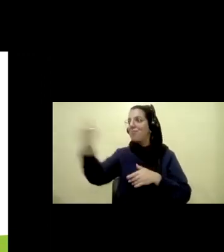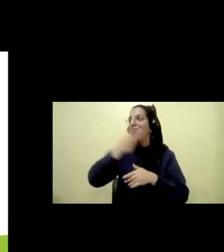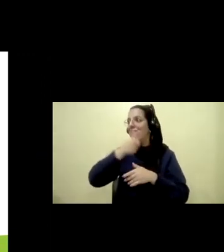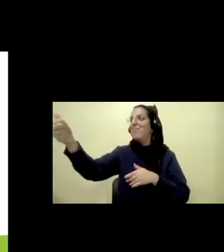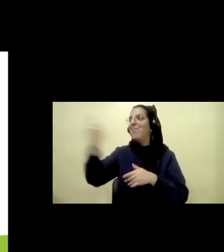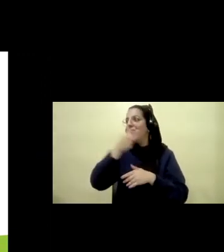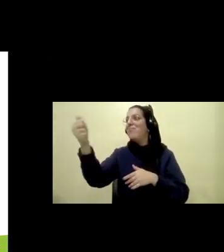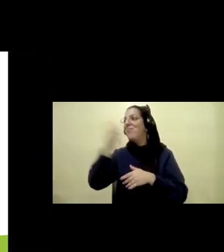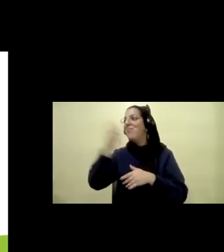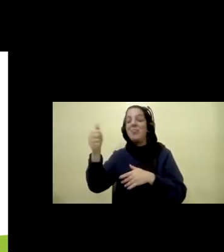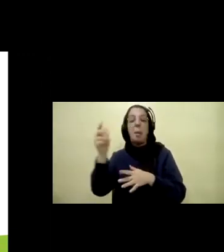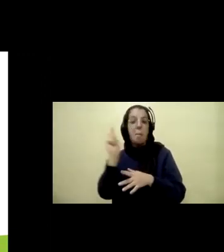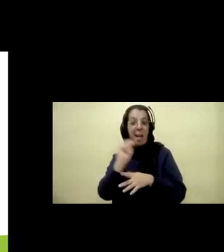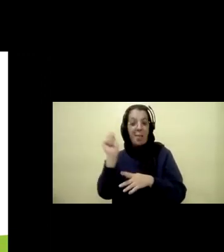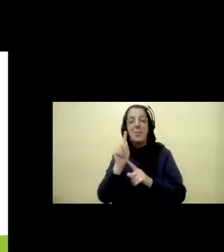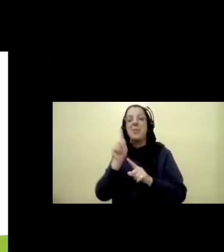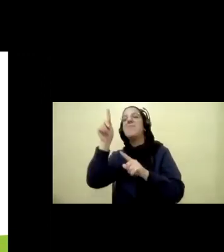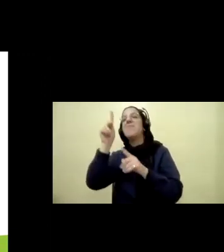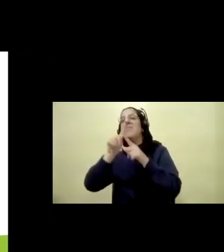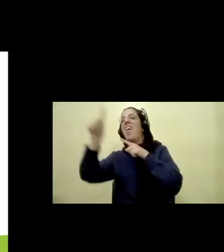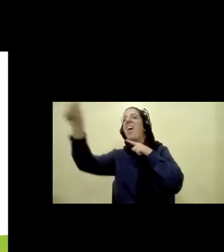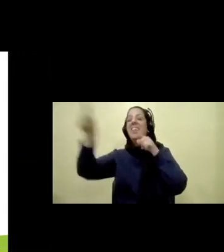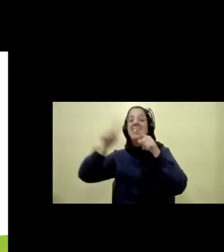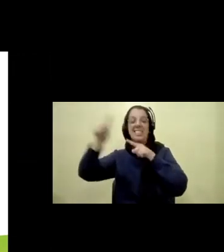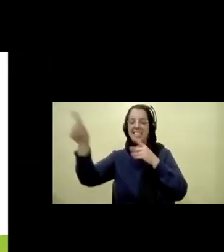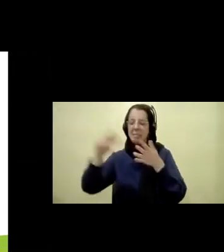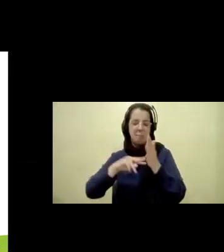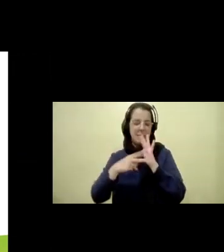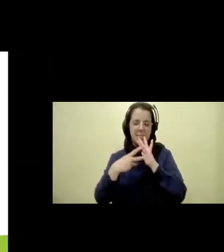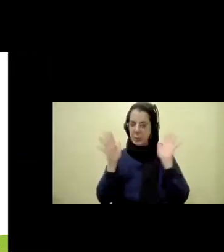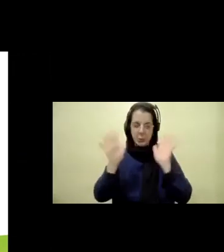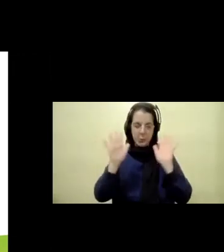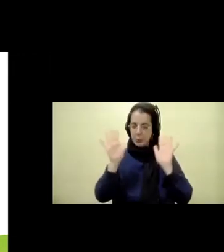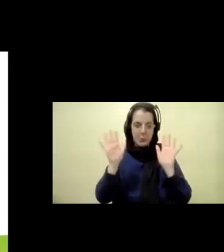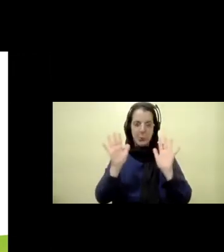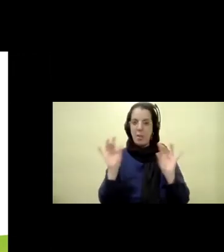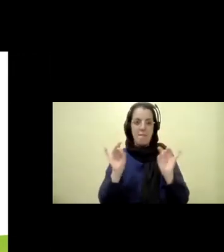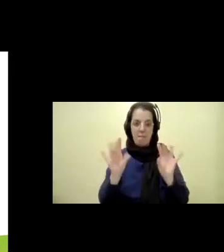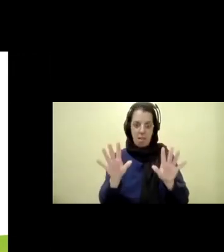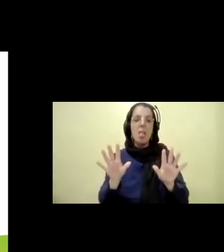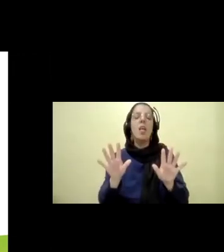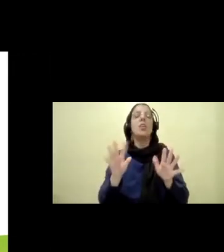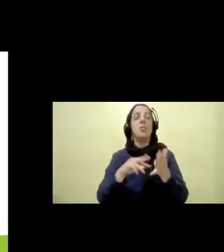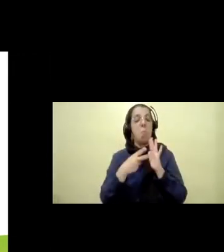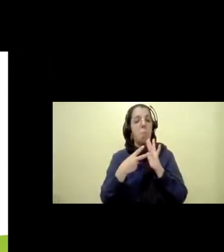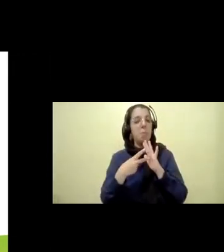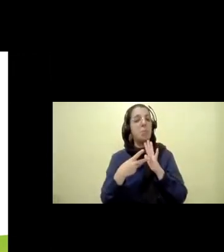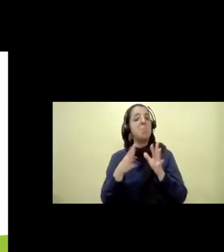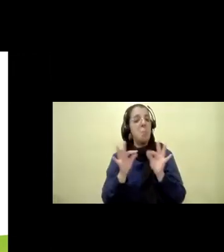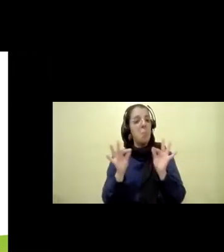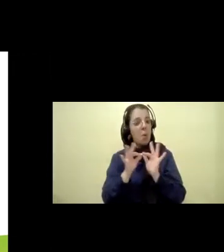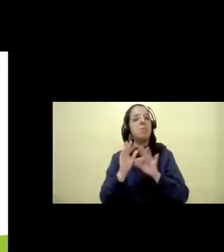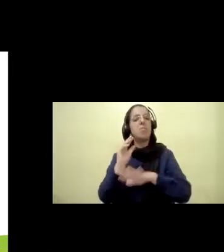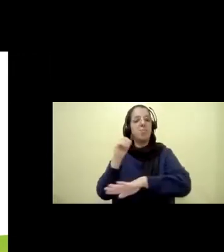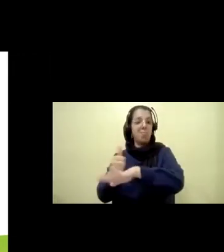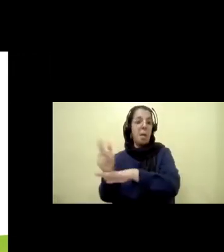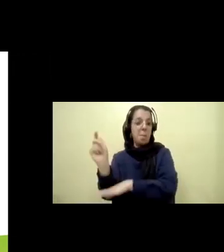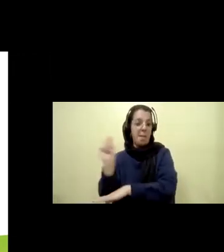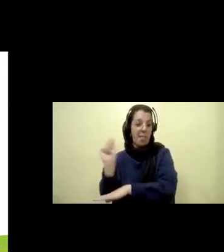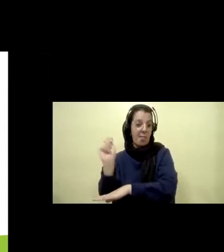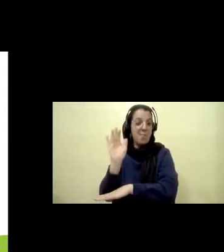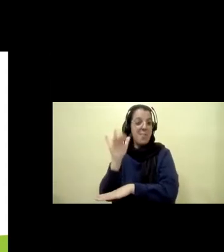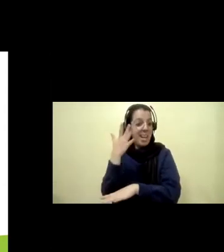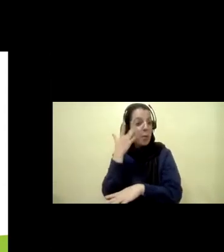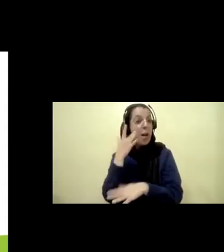to the bathroom, it's a nightmare. So is having these logistics, this is another reason why this grant amount is larger than you